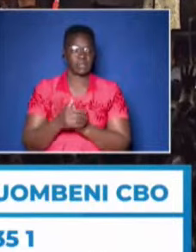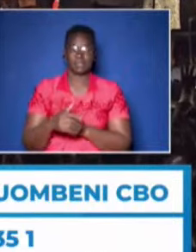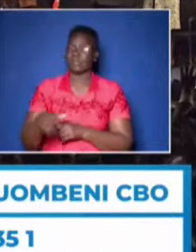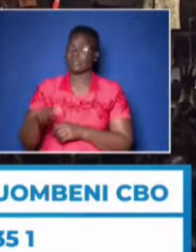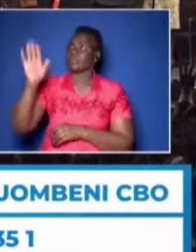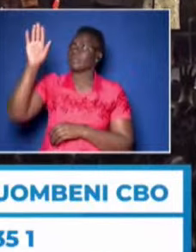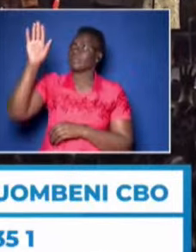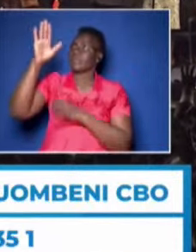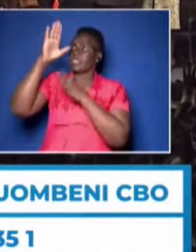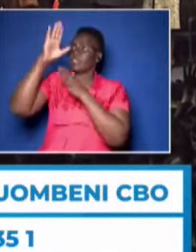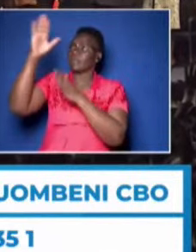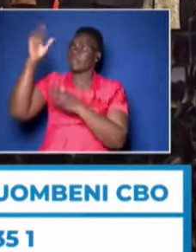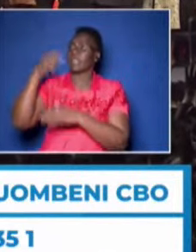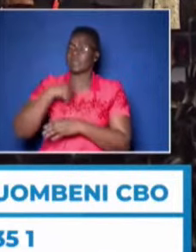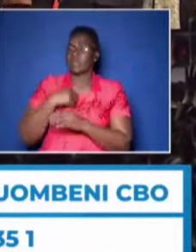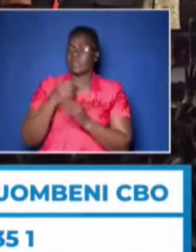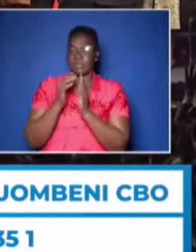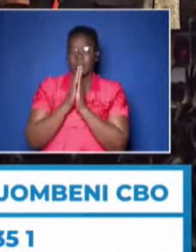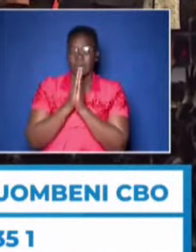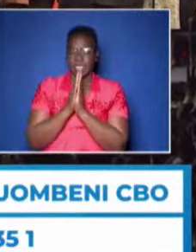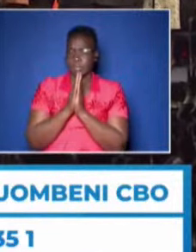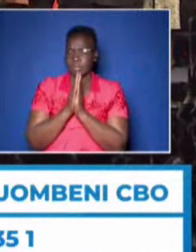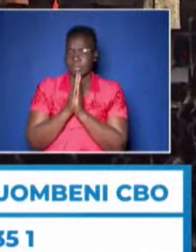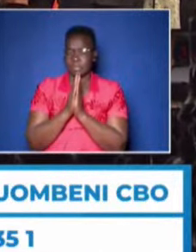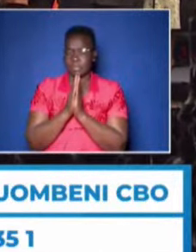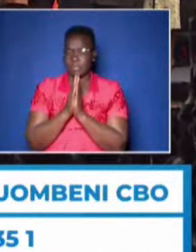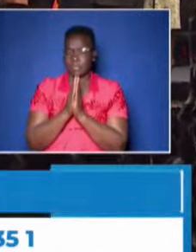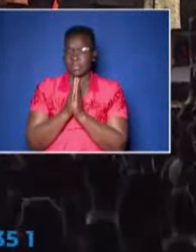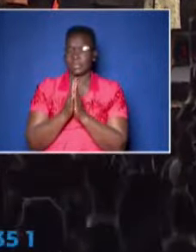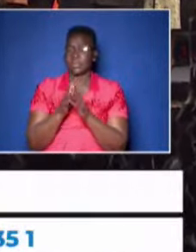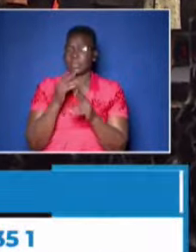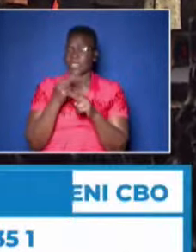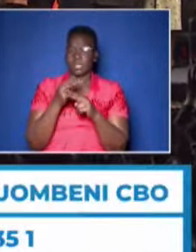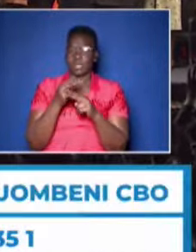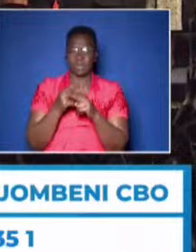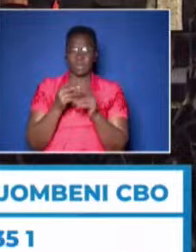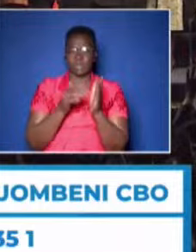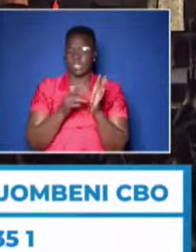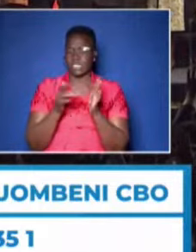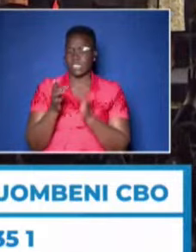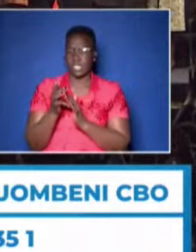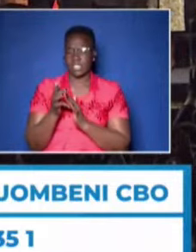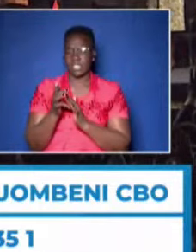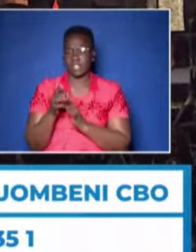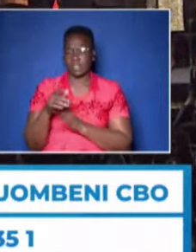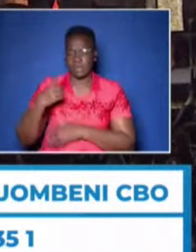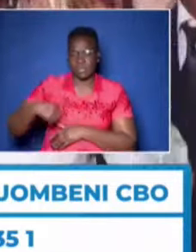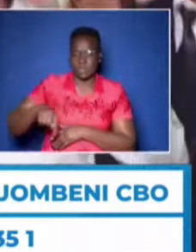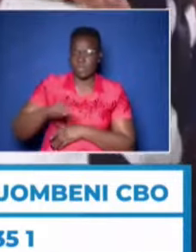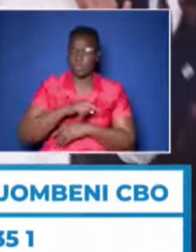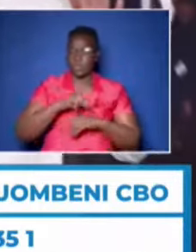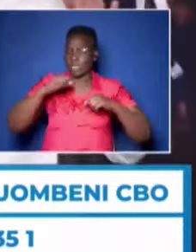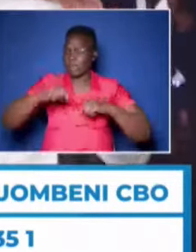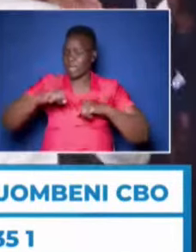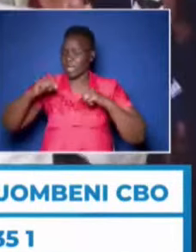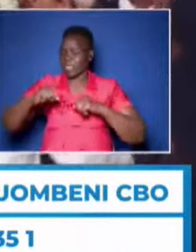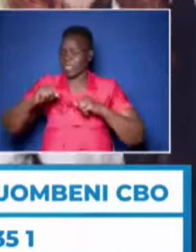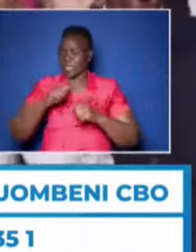father I pray in the name of Jesus we agree